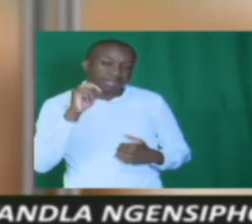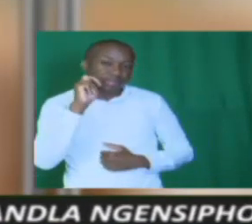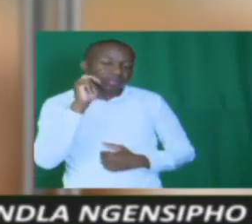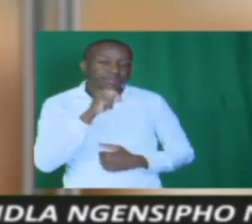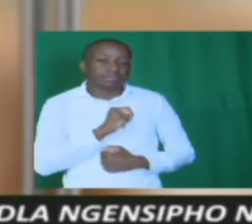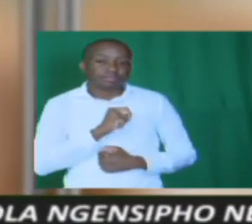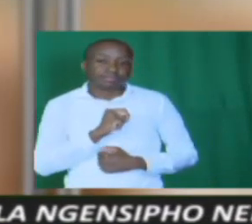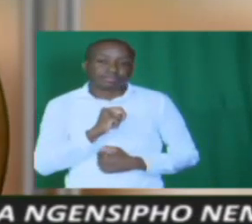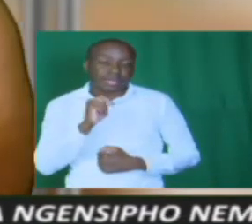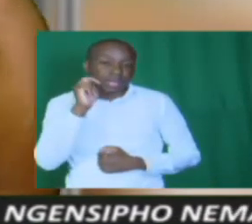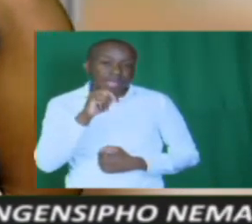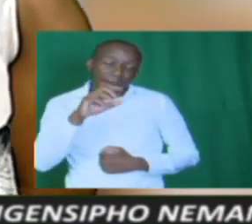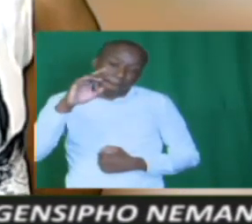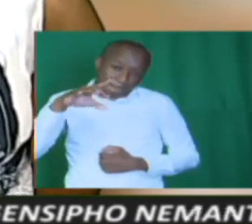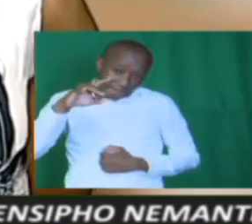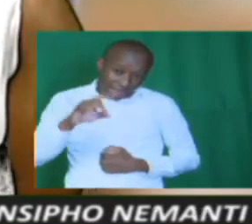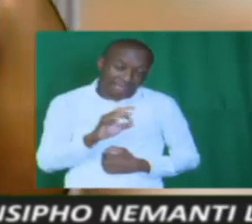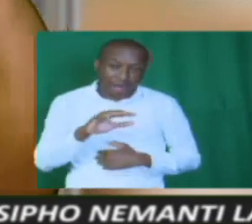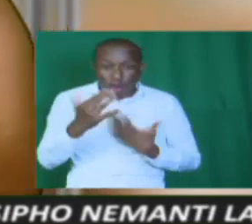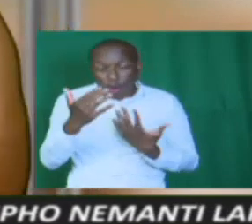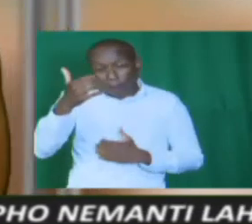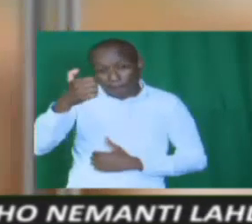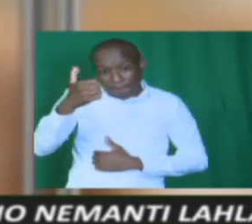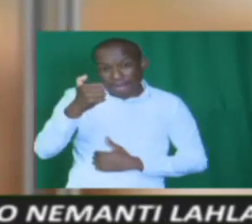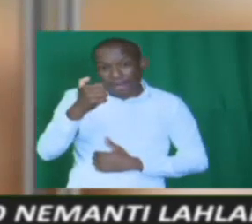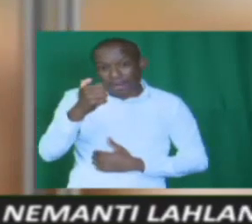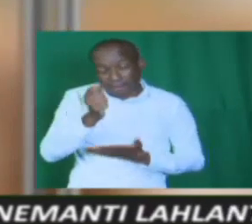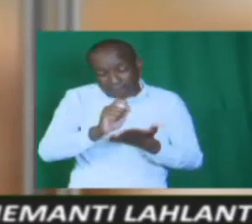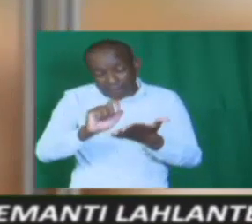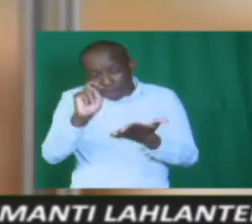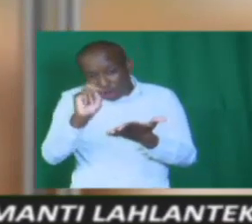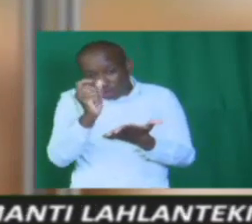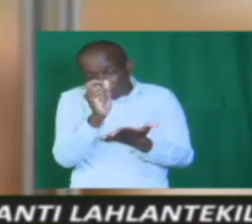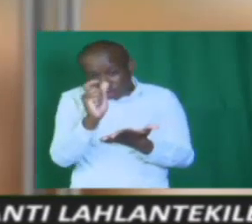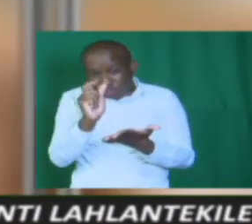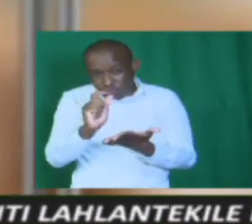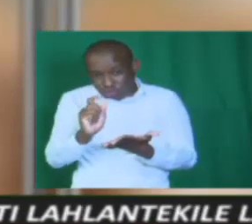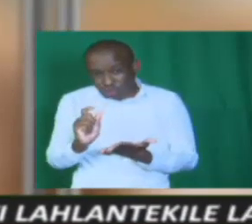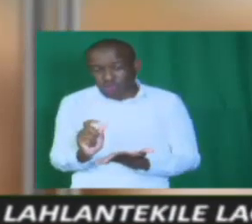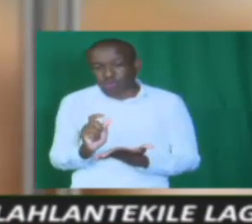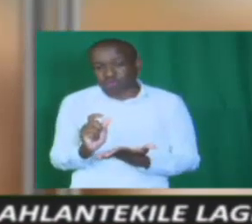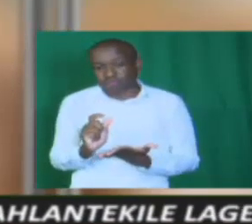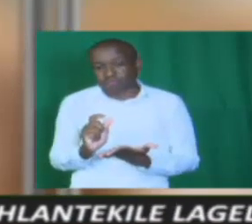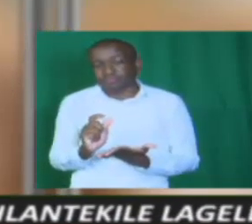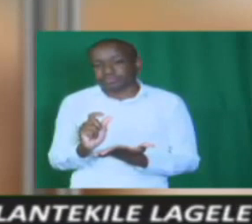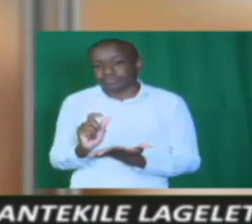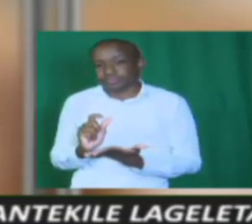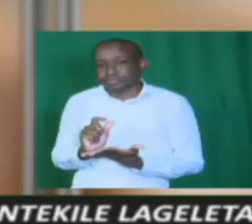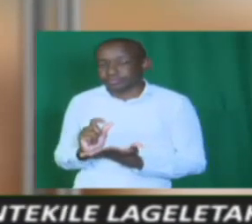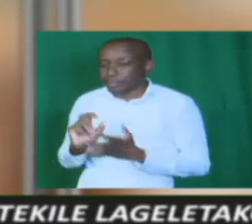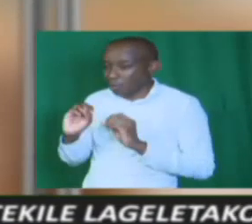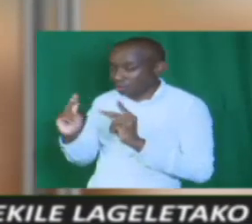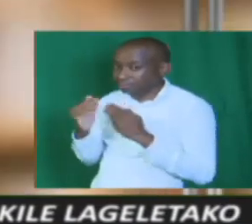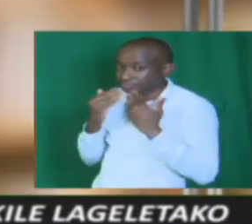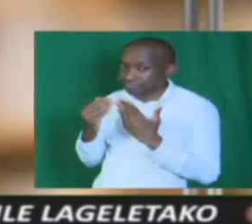think it would be just a pencil or a pen to note down a few things should they feel the need to do so. All right, Form